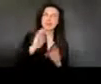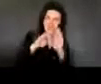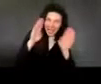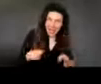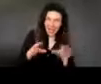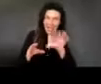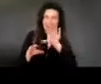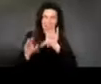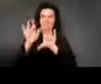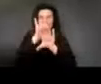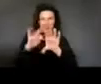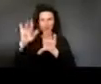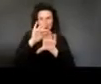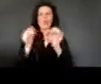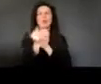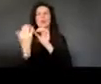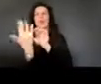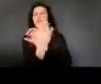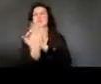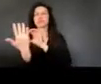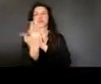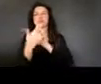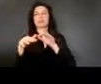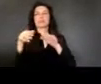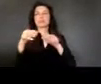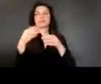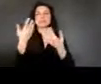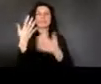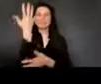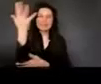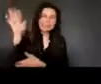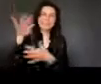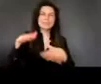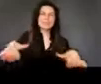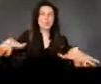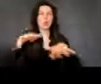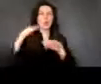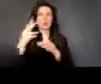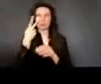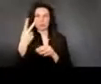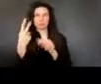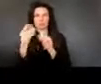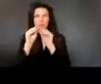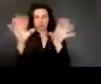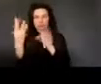the Detroit sort of struggling neighborhoods. So the work in its various sort of